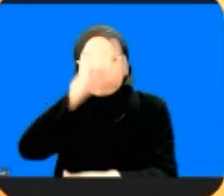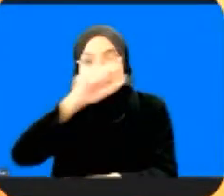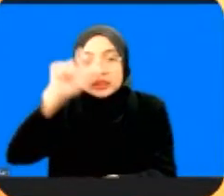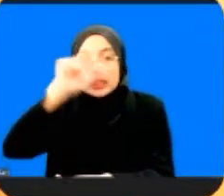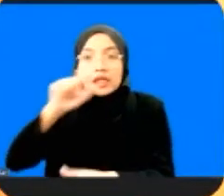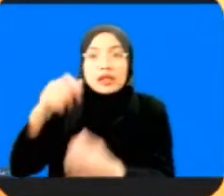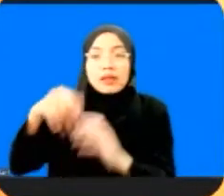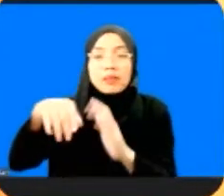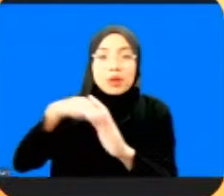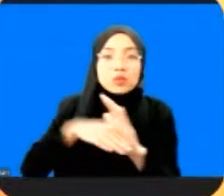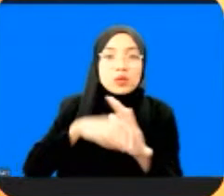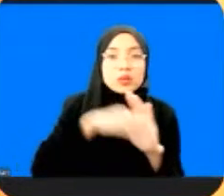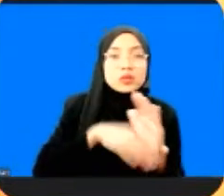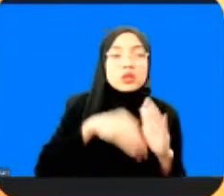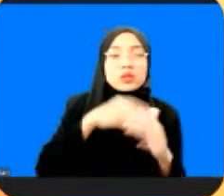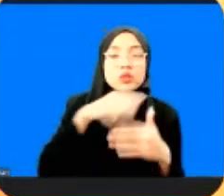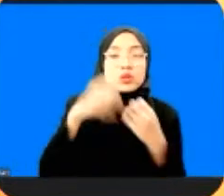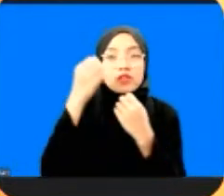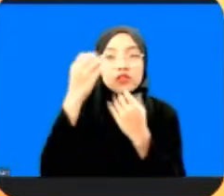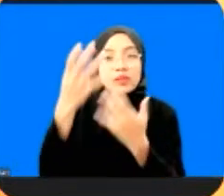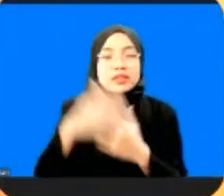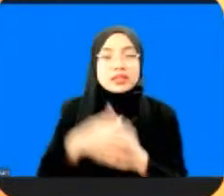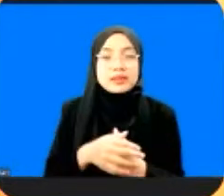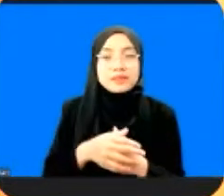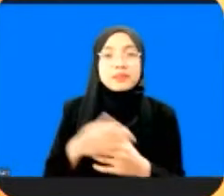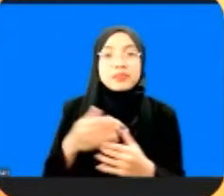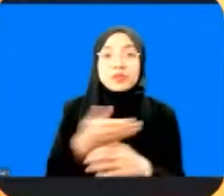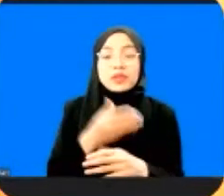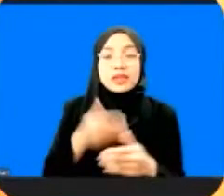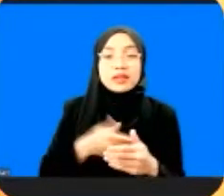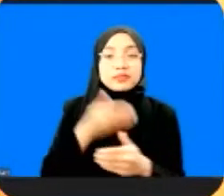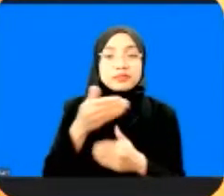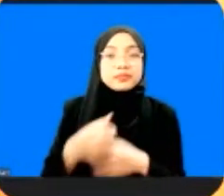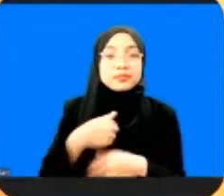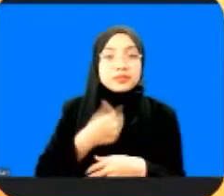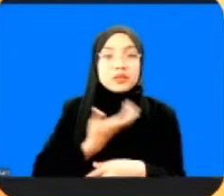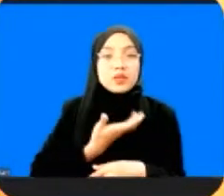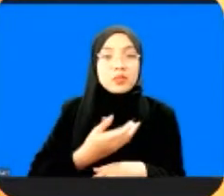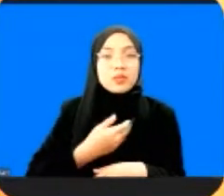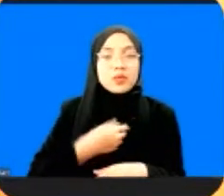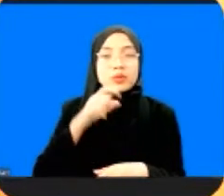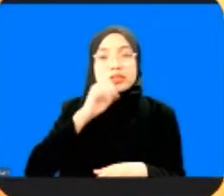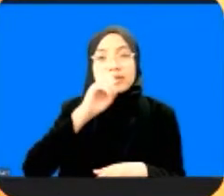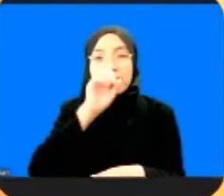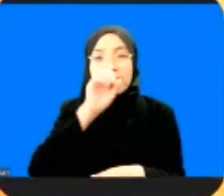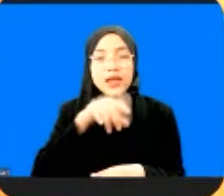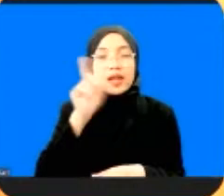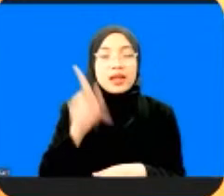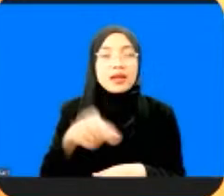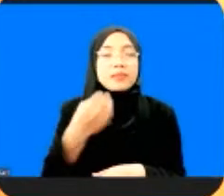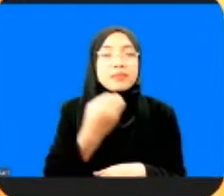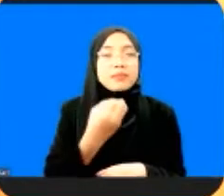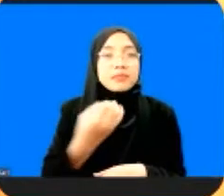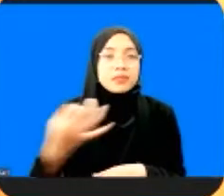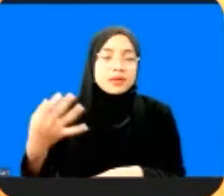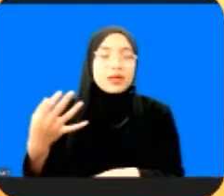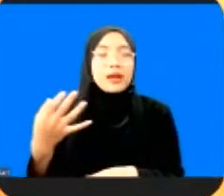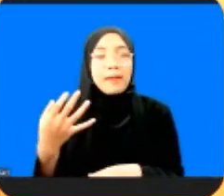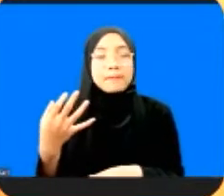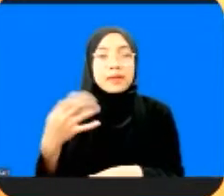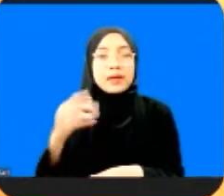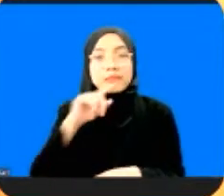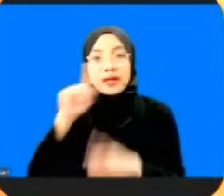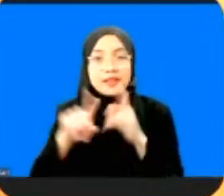Well, before we go on, I want to also acknowledge that we have a remote participation room from Jakarta. Donnie